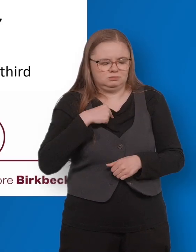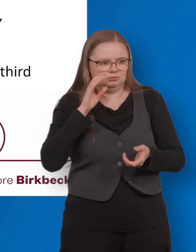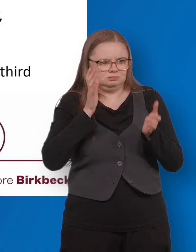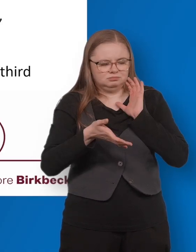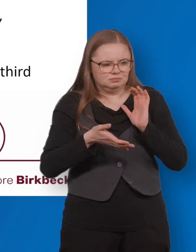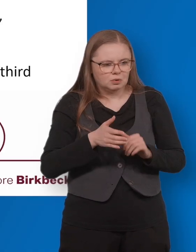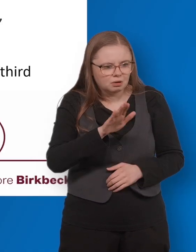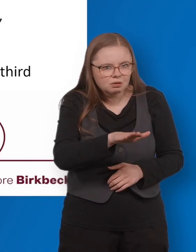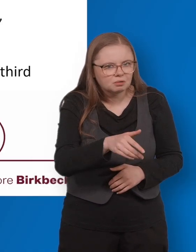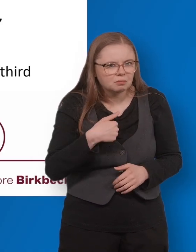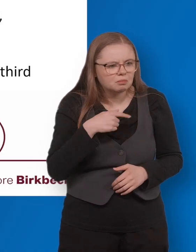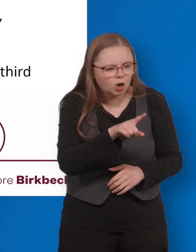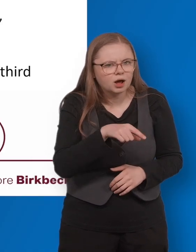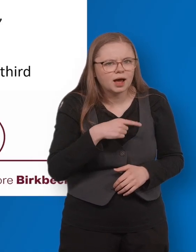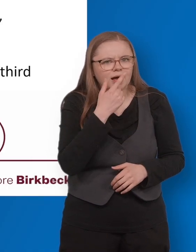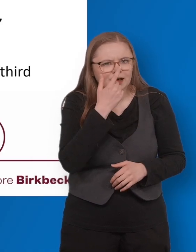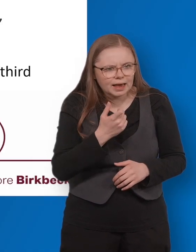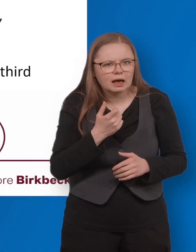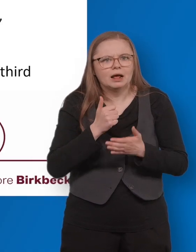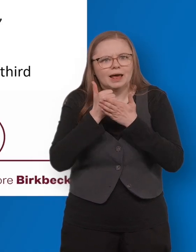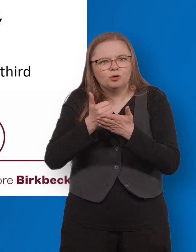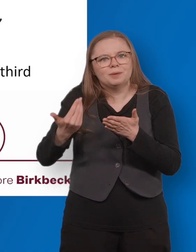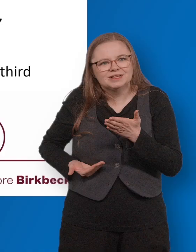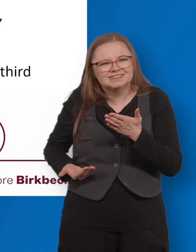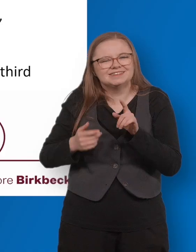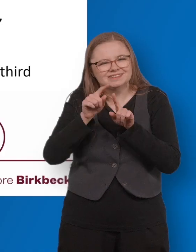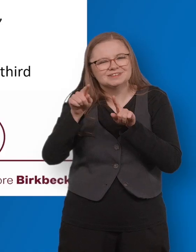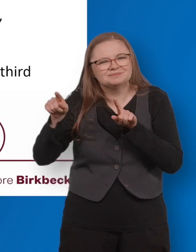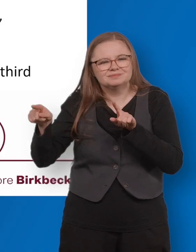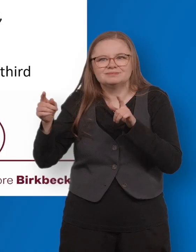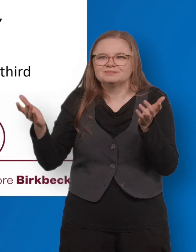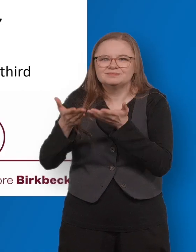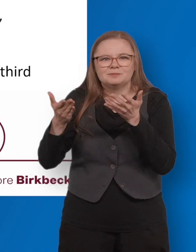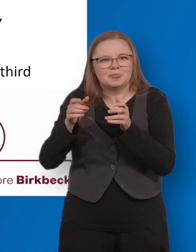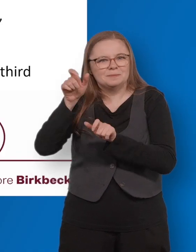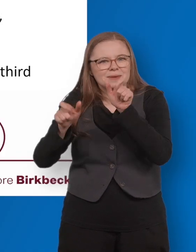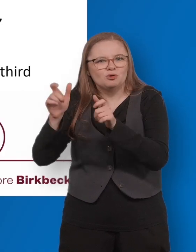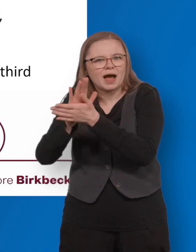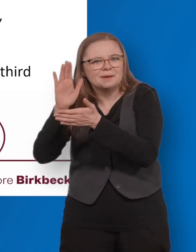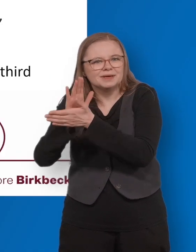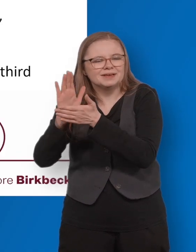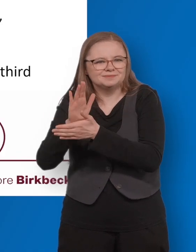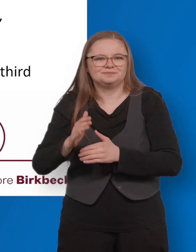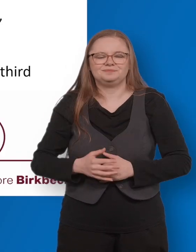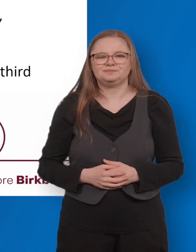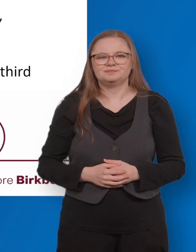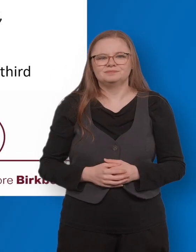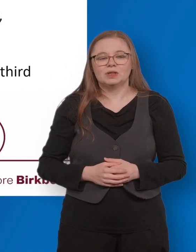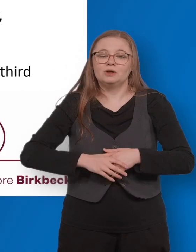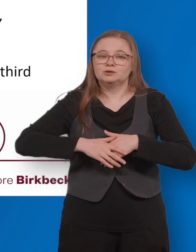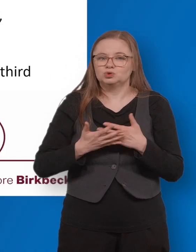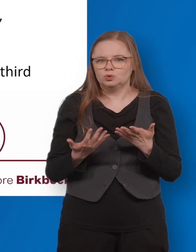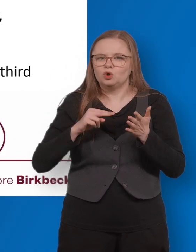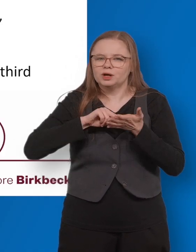said, well, Nimwe, but I can help businesses make their people happy. So as an